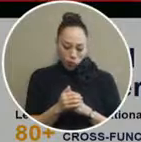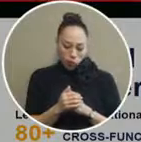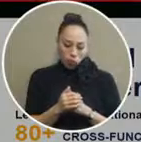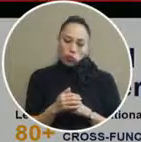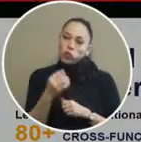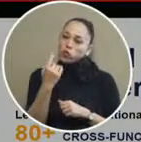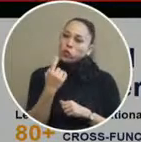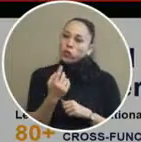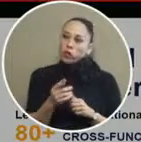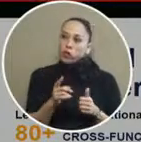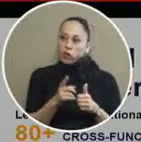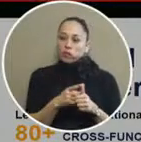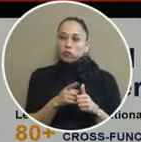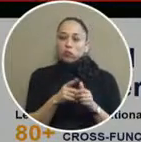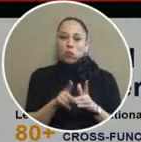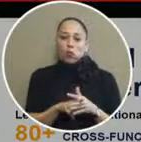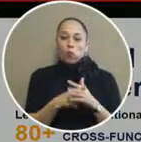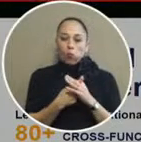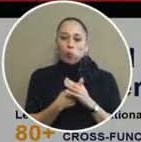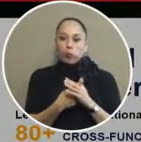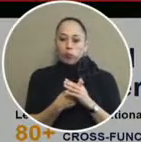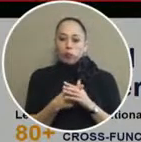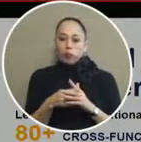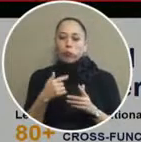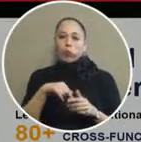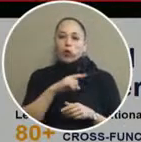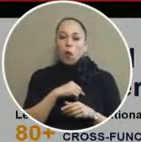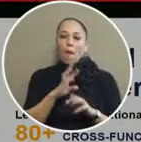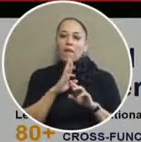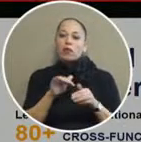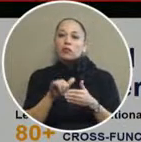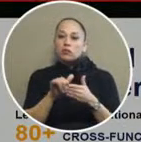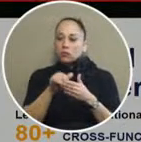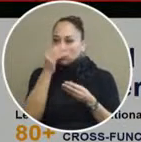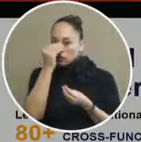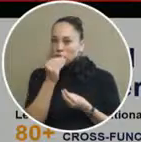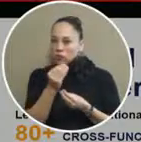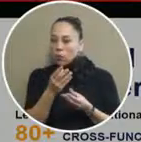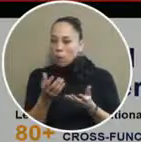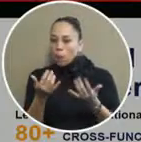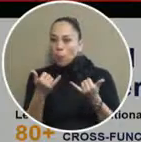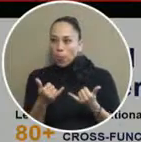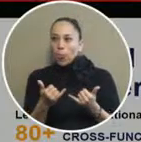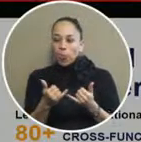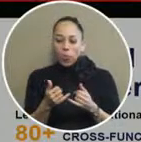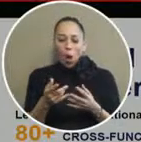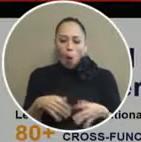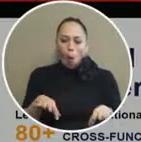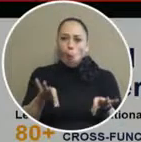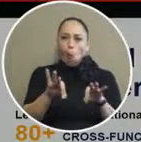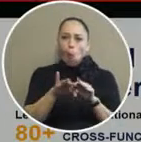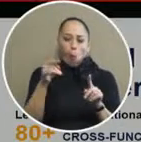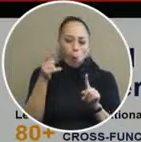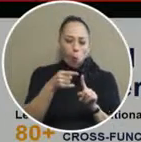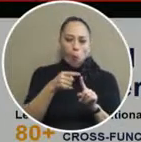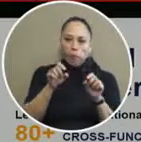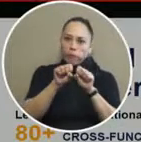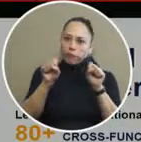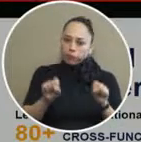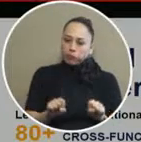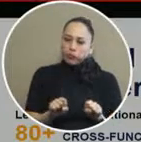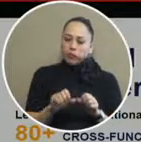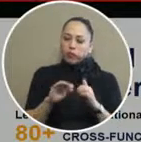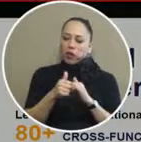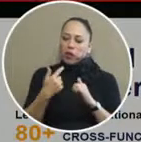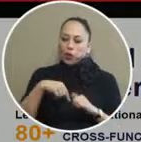So I want to start first and foremost, as we've reported out information today, a key element of our leadership system is really how